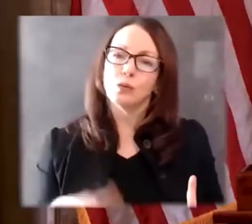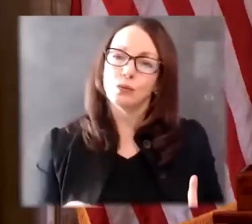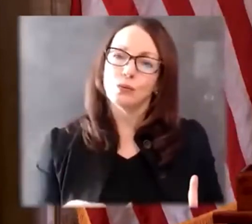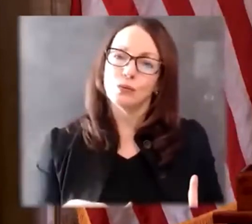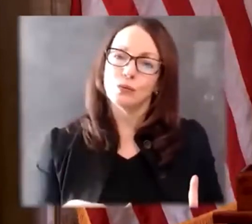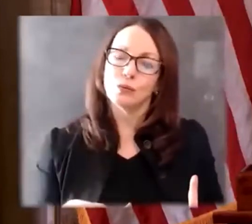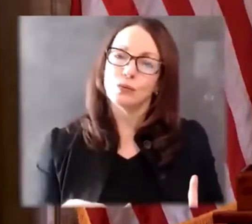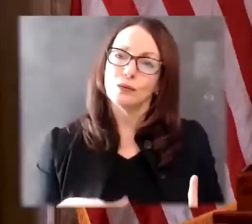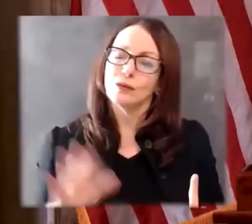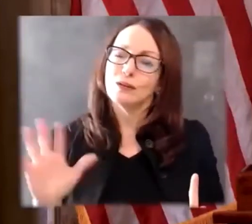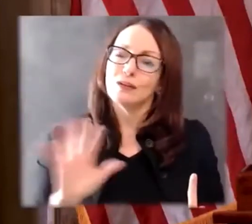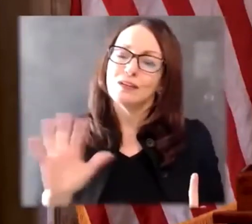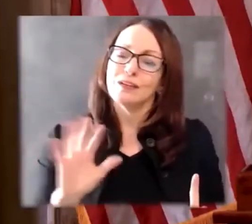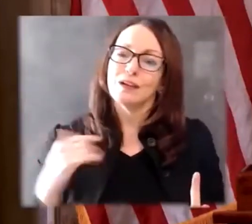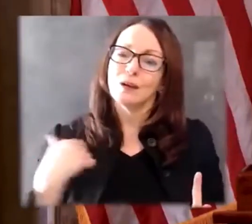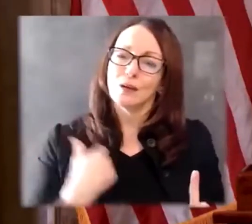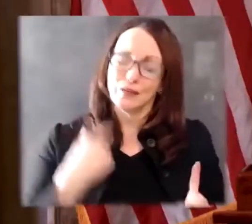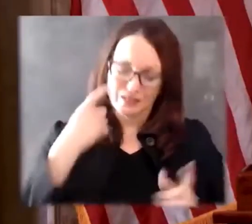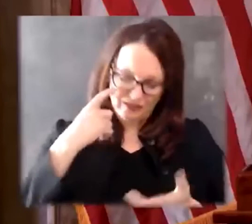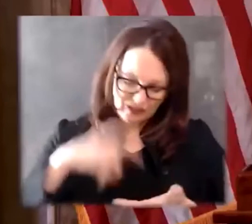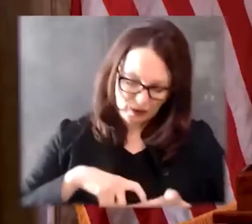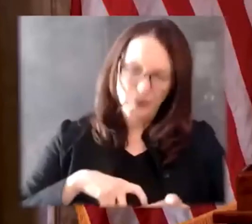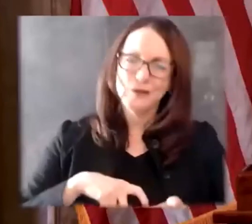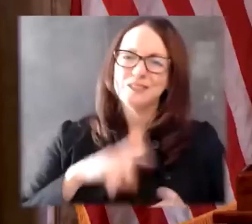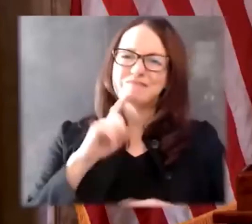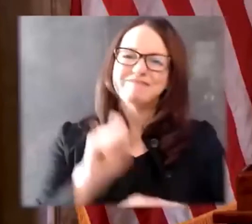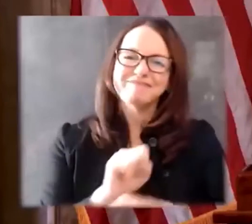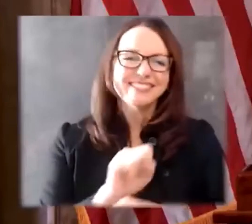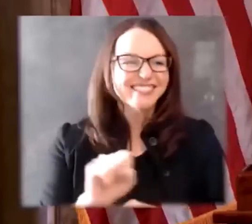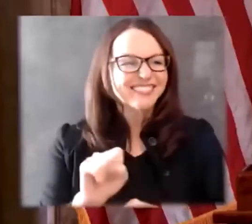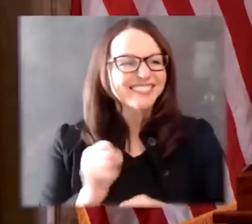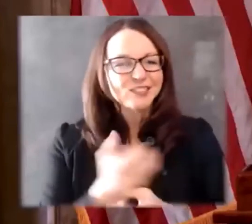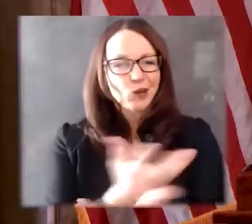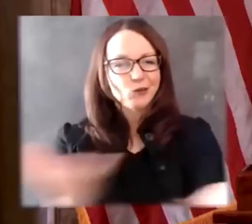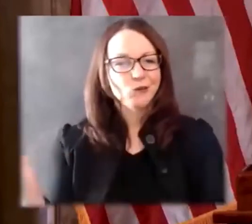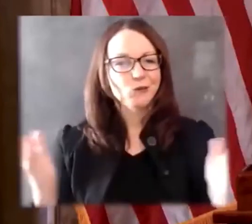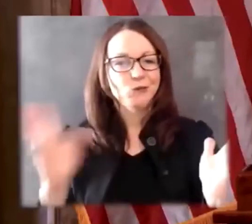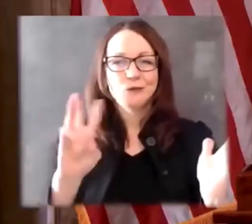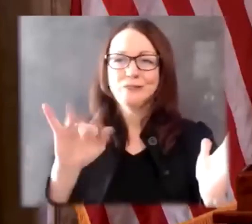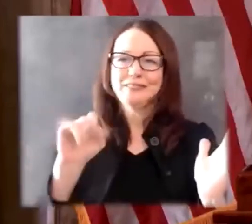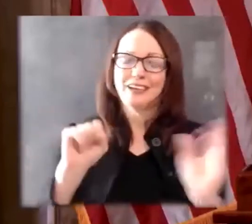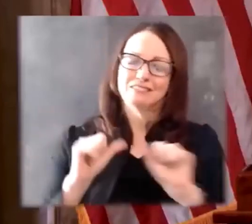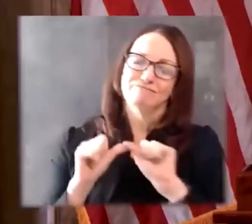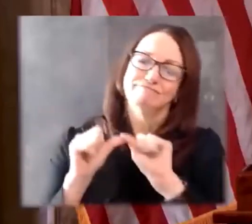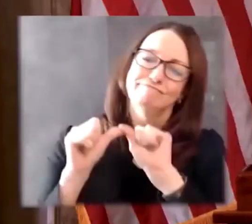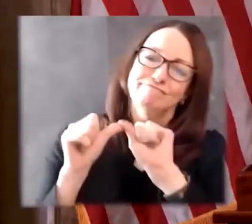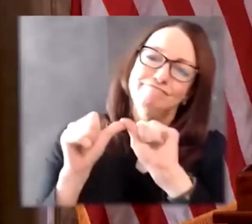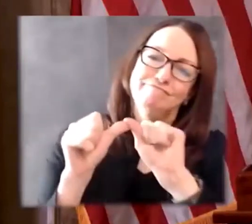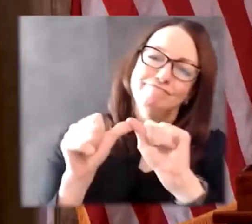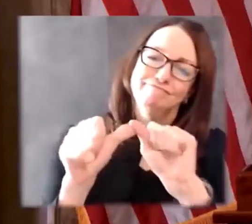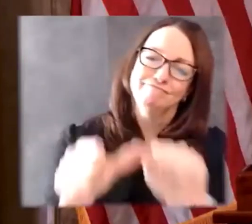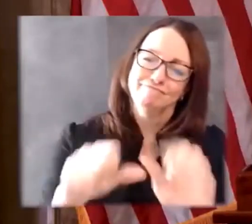that the strength of our state is in what we're willing to face together, what we're willing